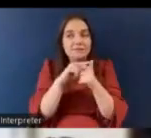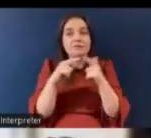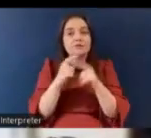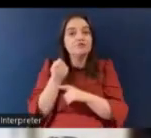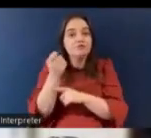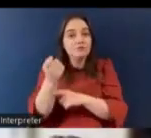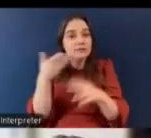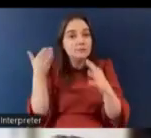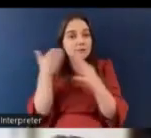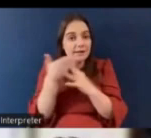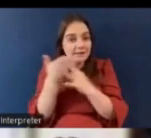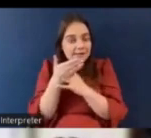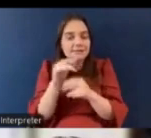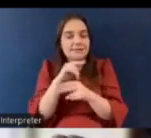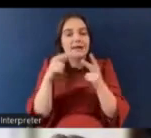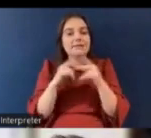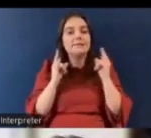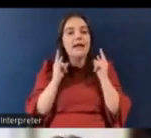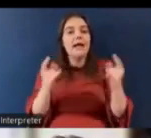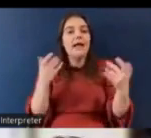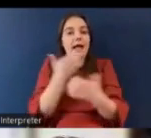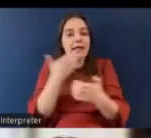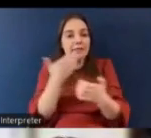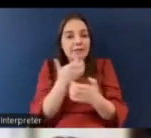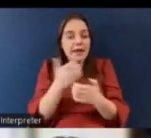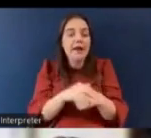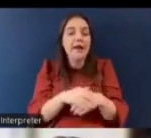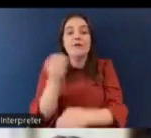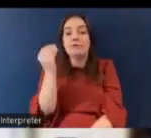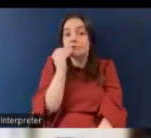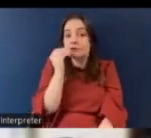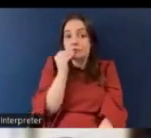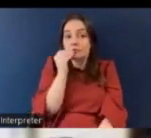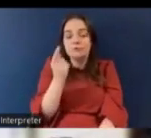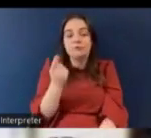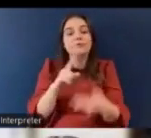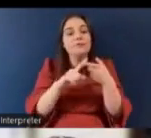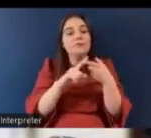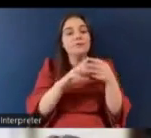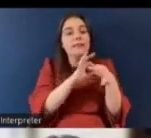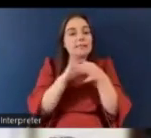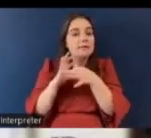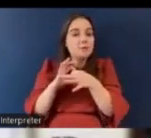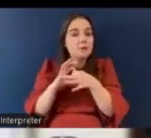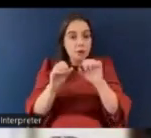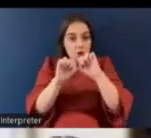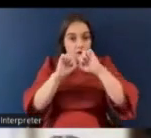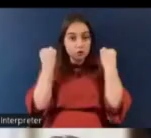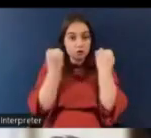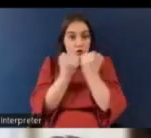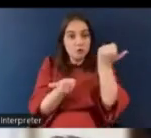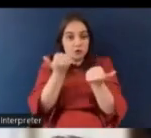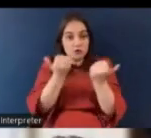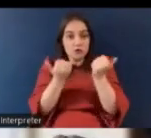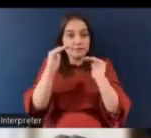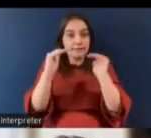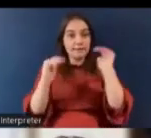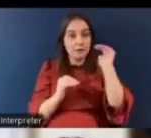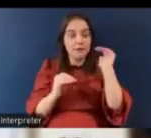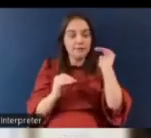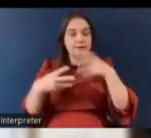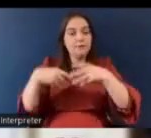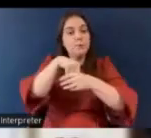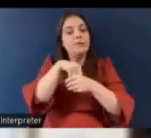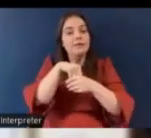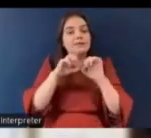to healthcare, to food, and we also want to tie it to social justice and inequality in our society.